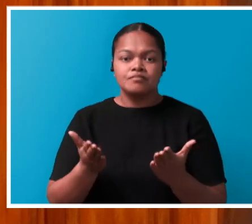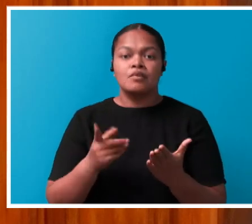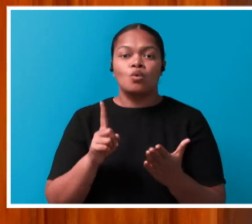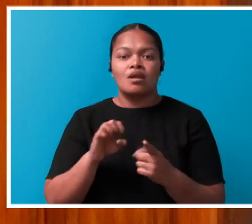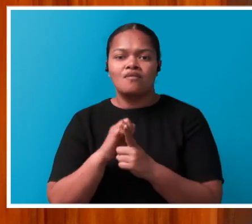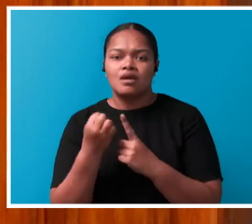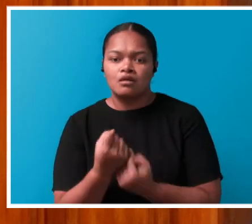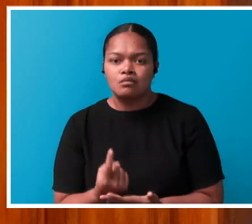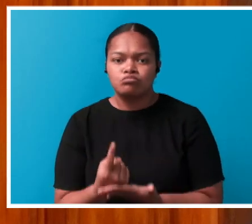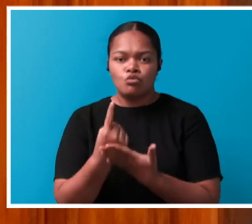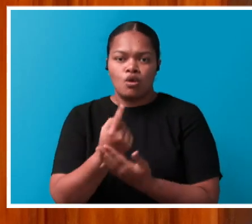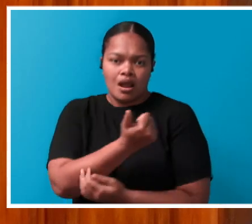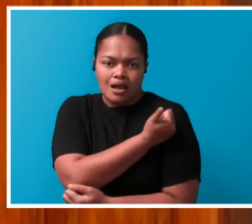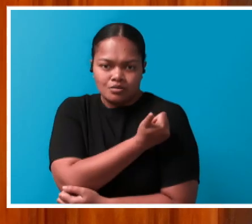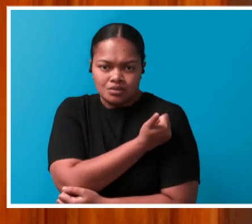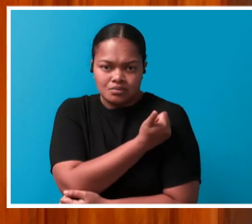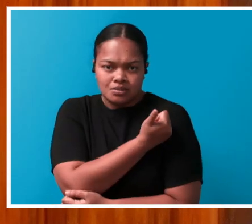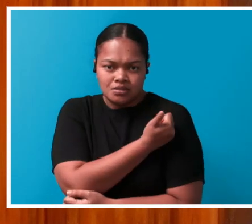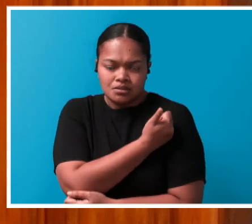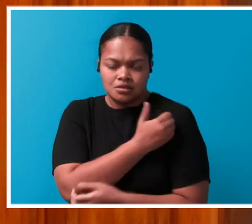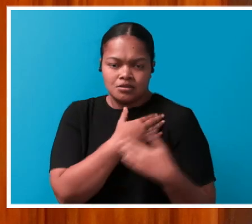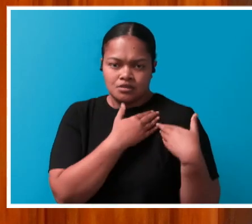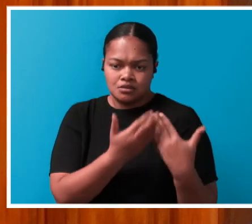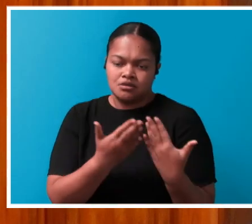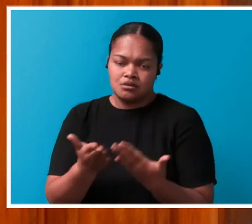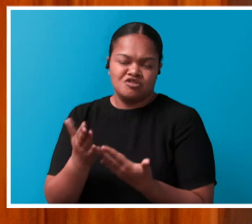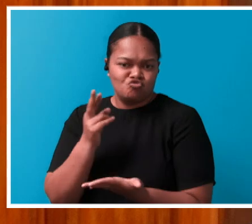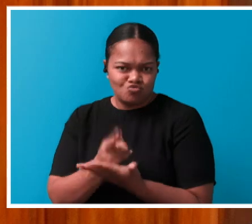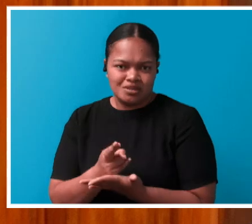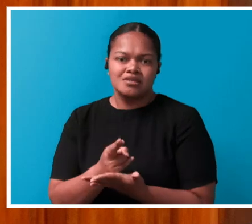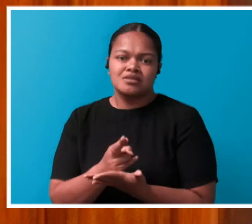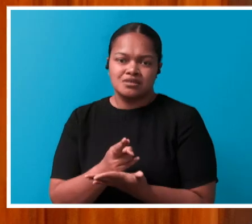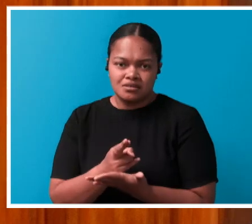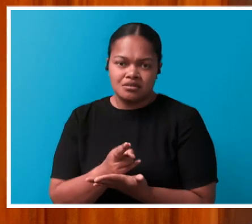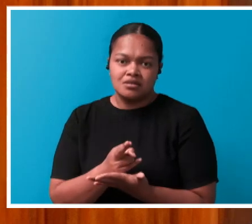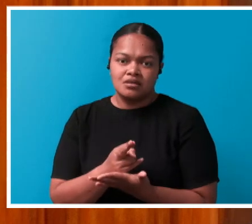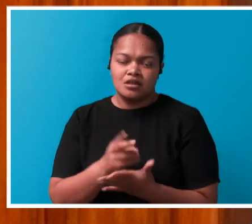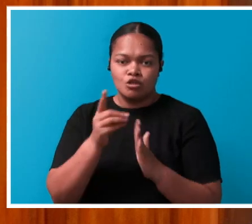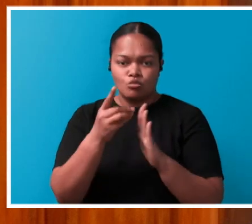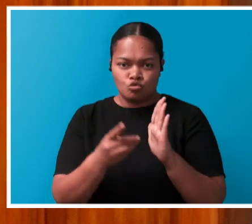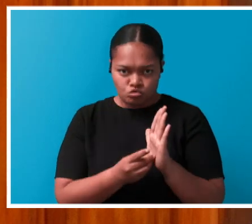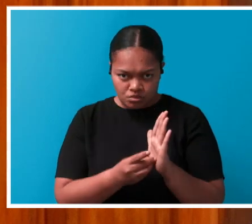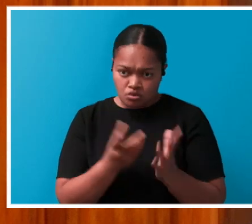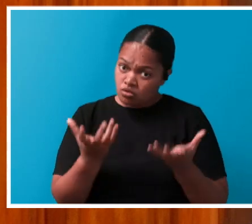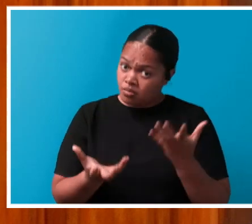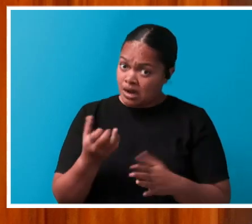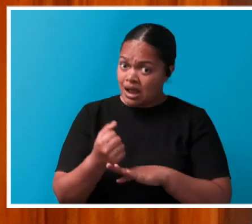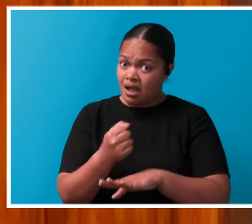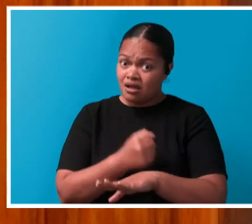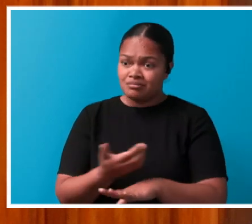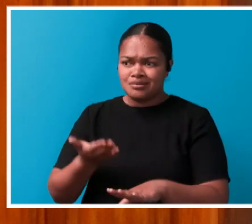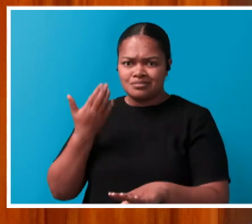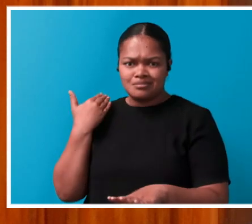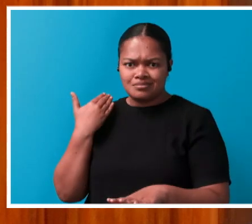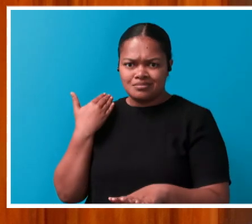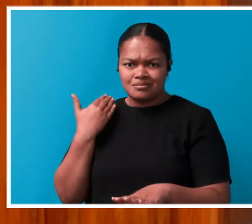accountability, impartiality, and in a real democracy as compared to the government that recently